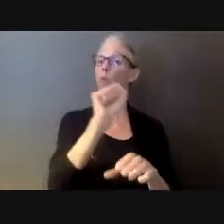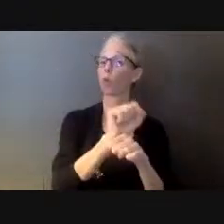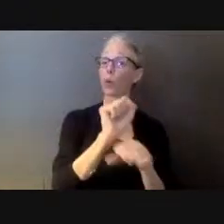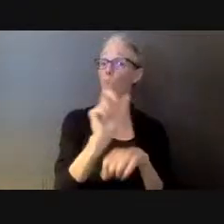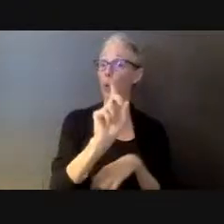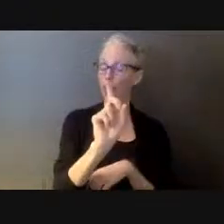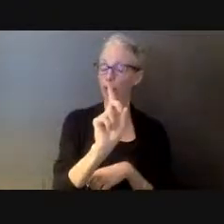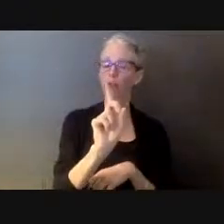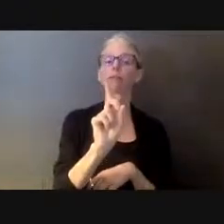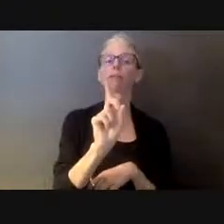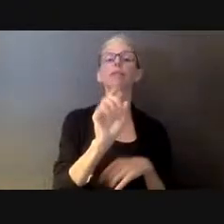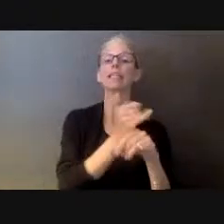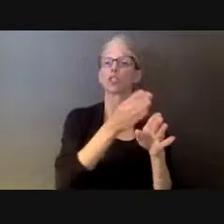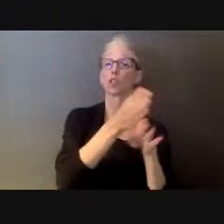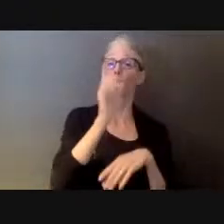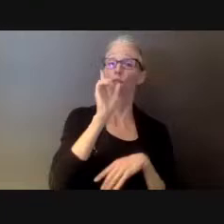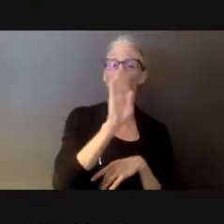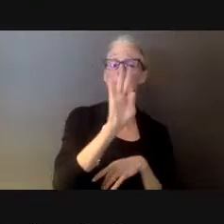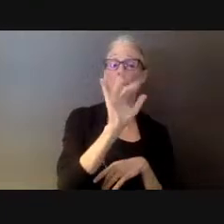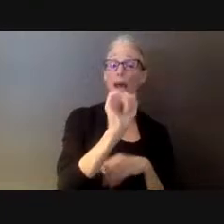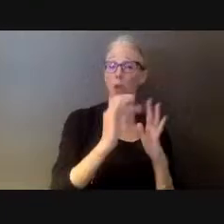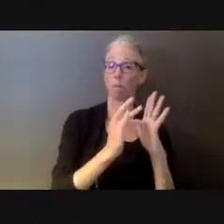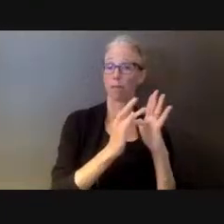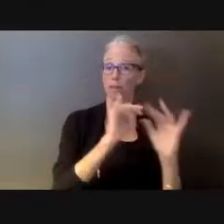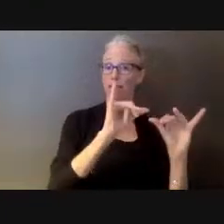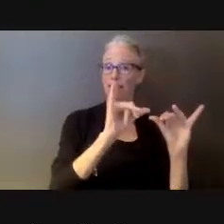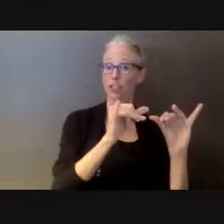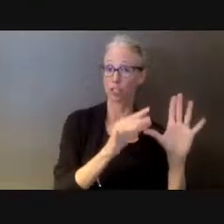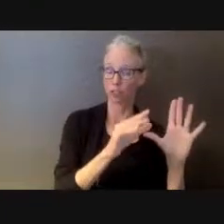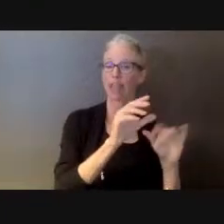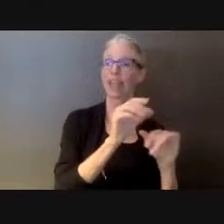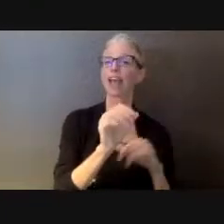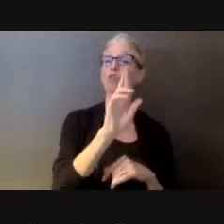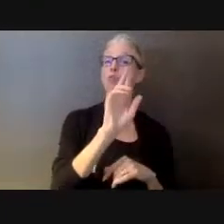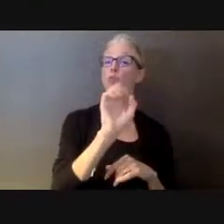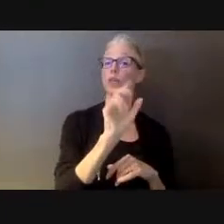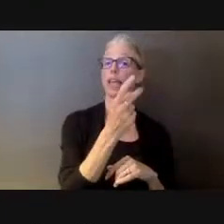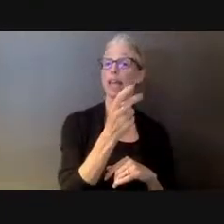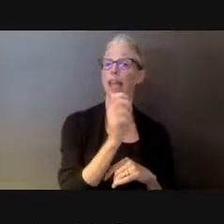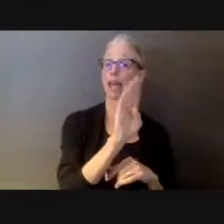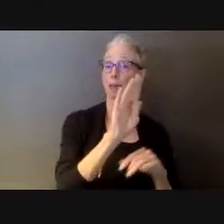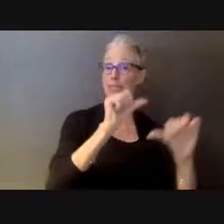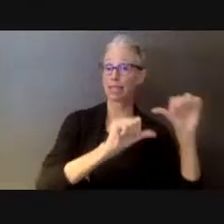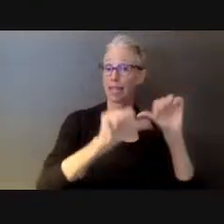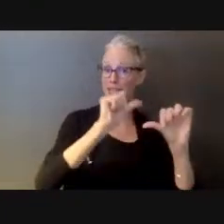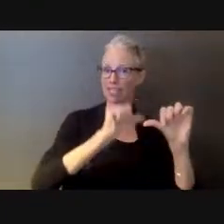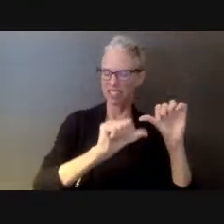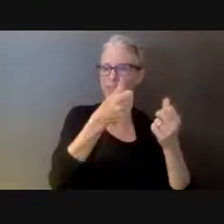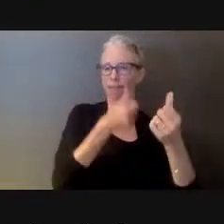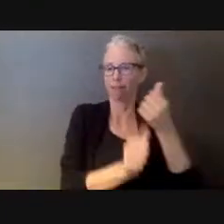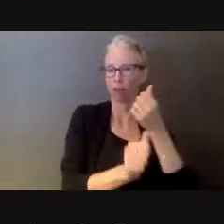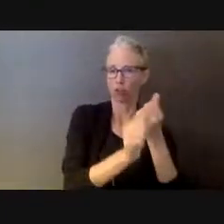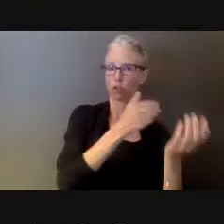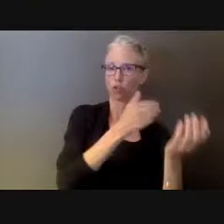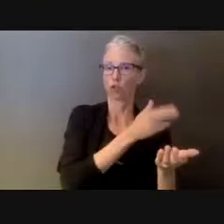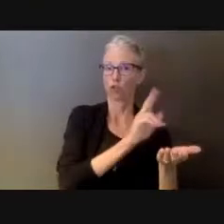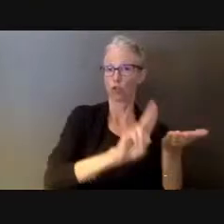Biomedical Engineering and Rehabilitation Sciences Institute at the University of Toronto.